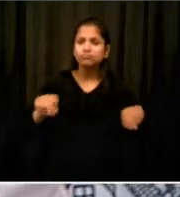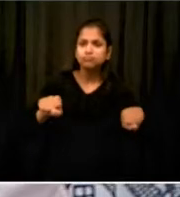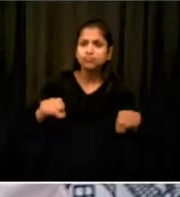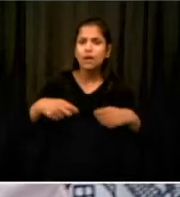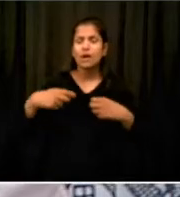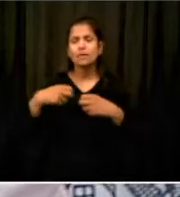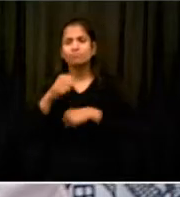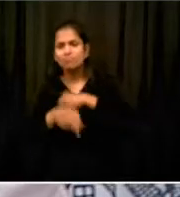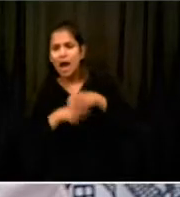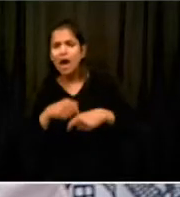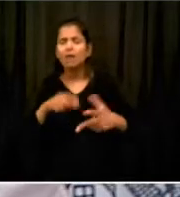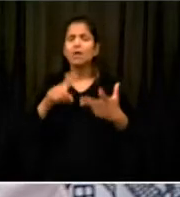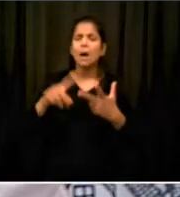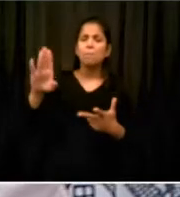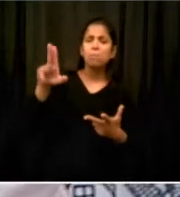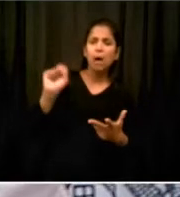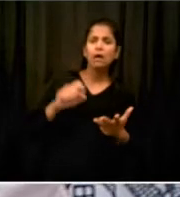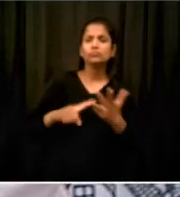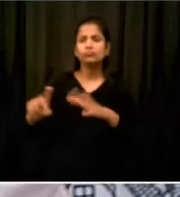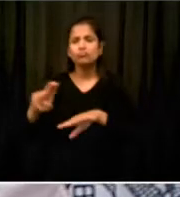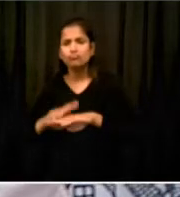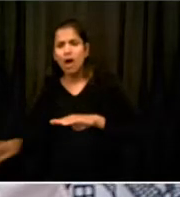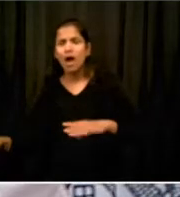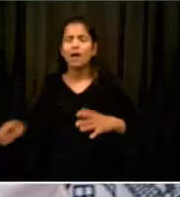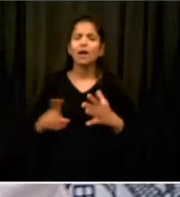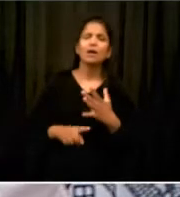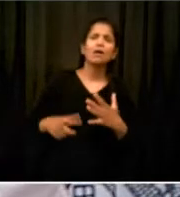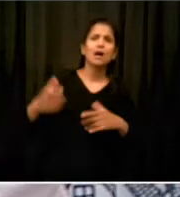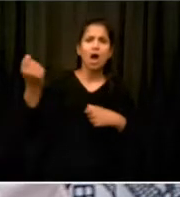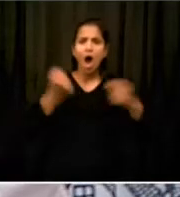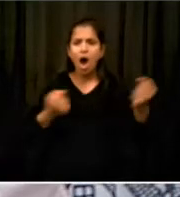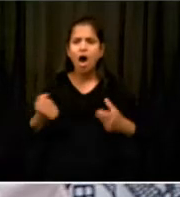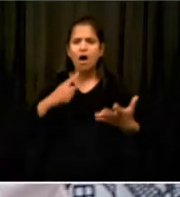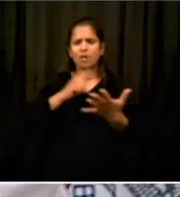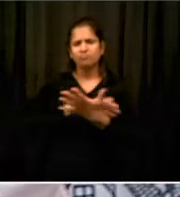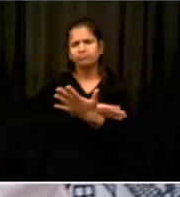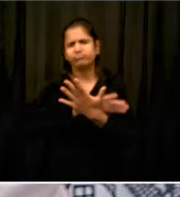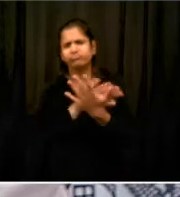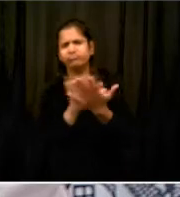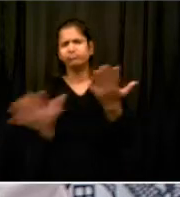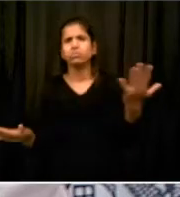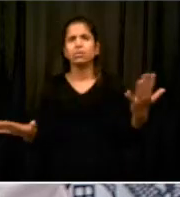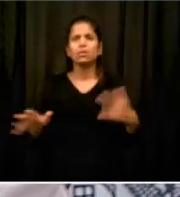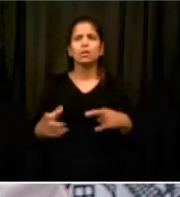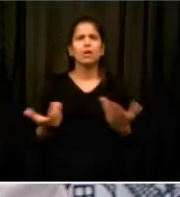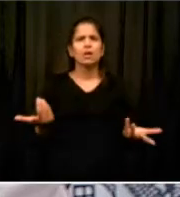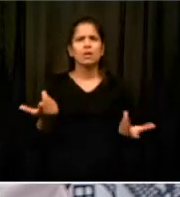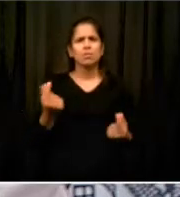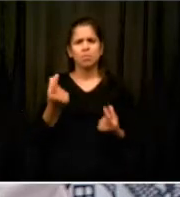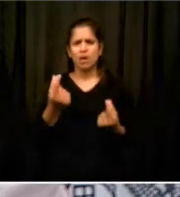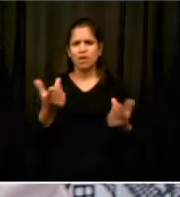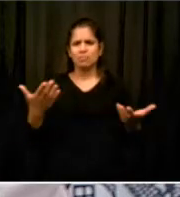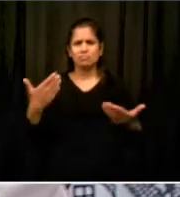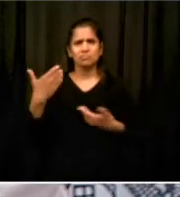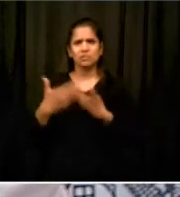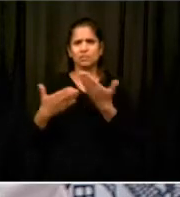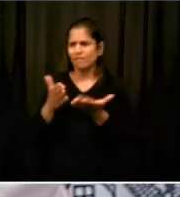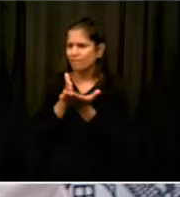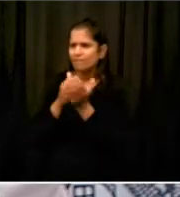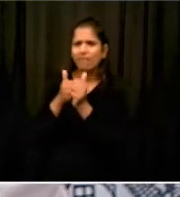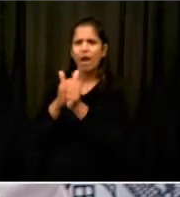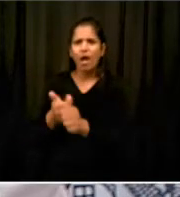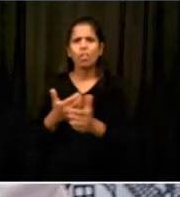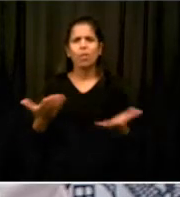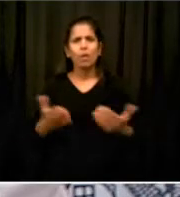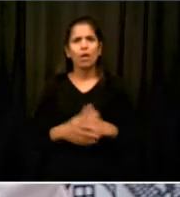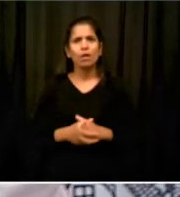as far as where they get dropped off, you know, city bikes go into one of those, you know, stalls. But I believe